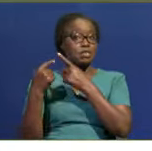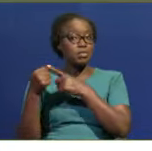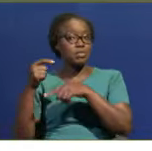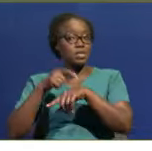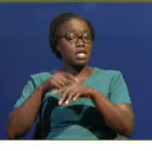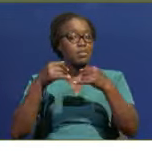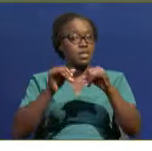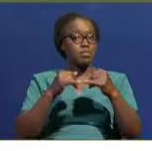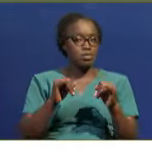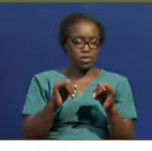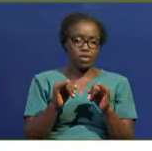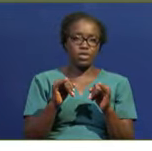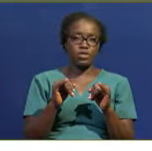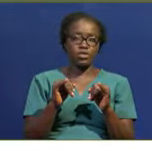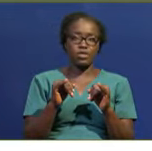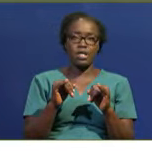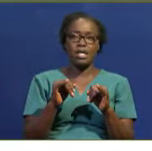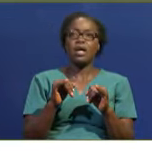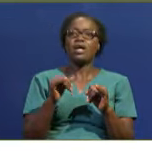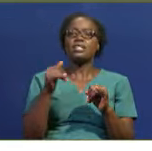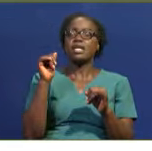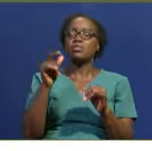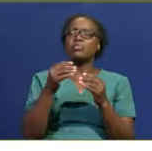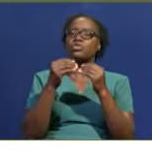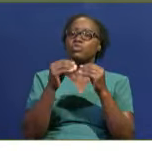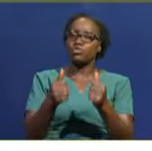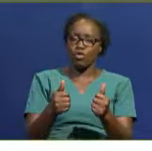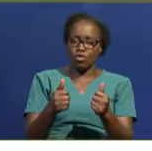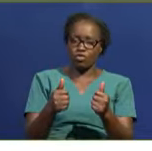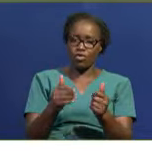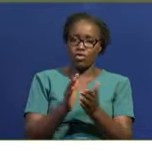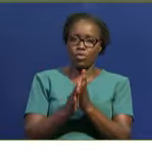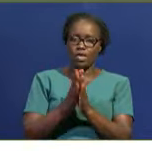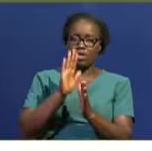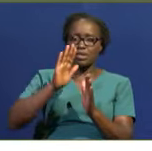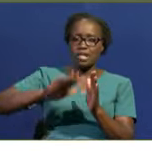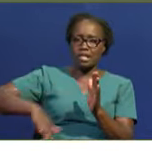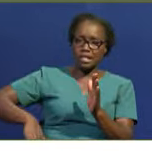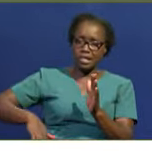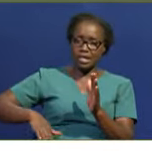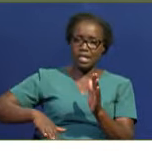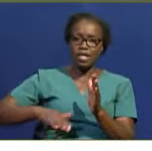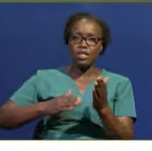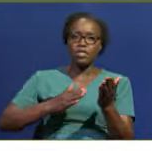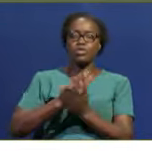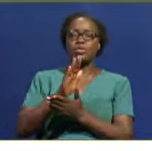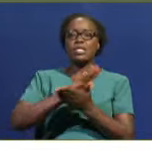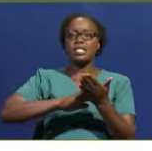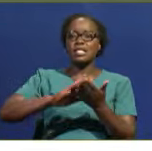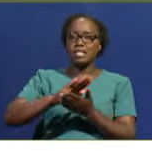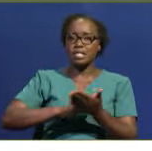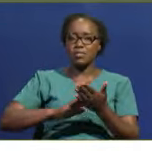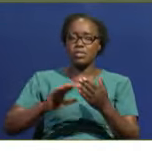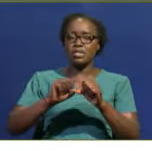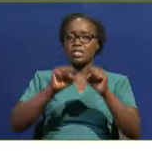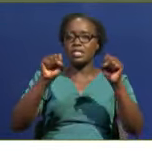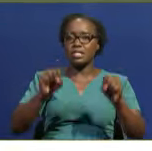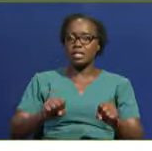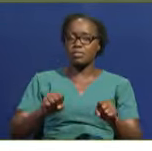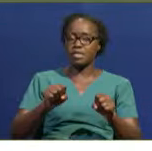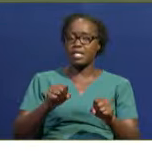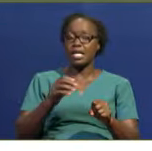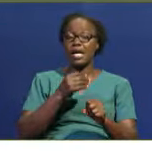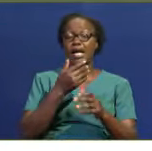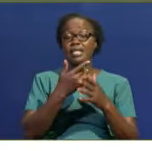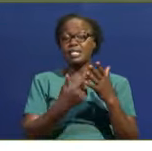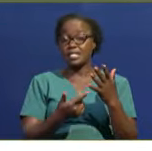the implementation phase shall be addressed and resolved without delay through the established mechanism, and